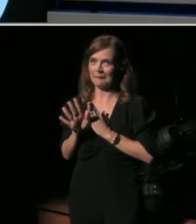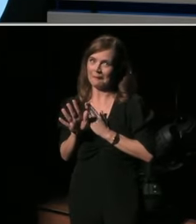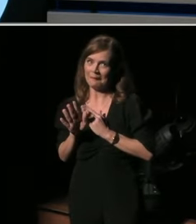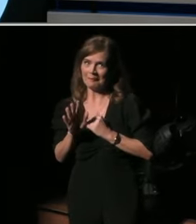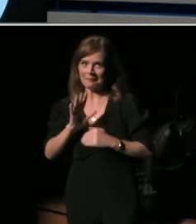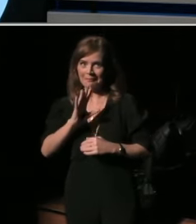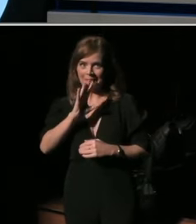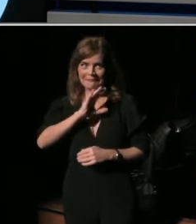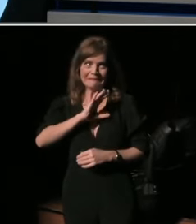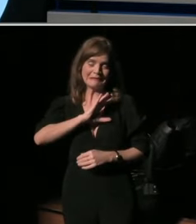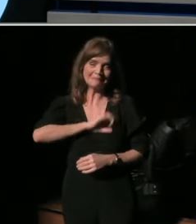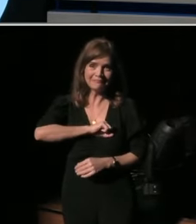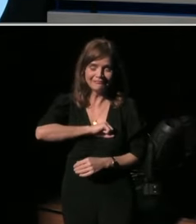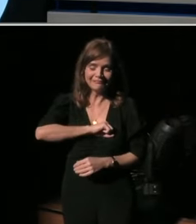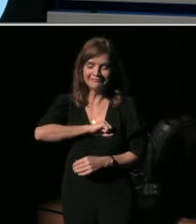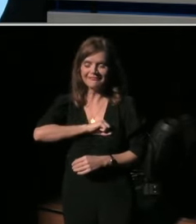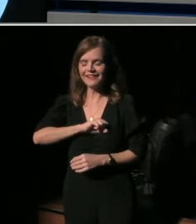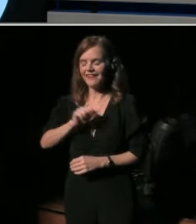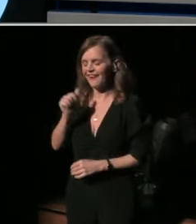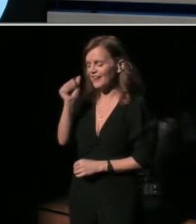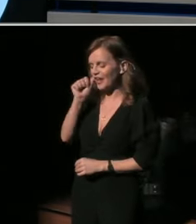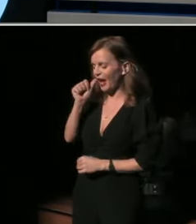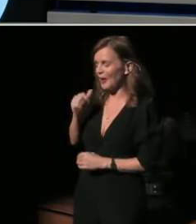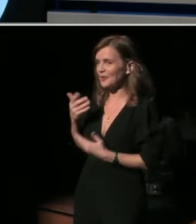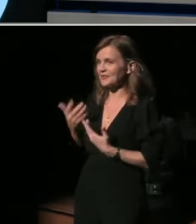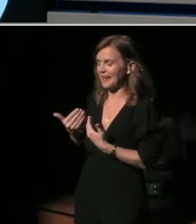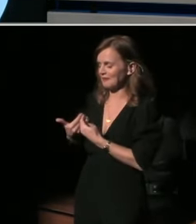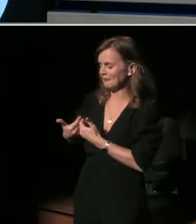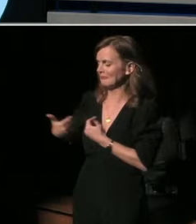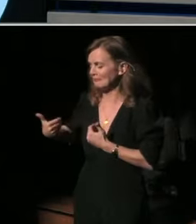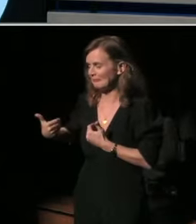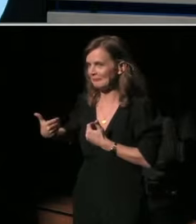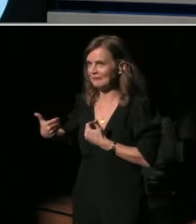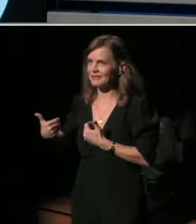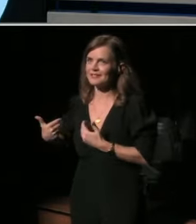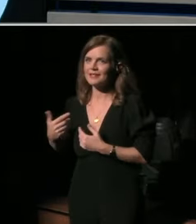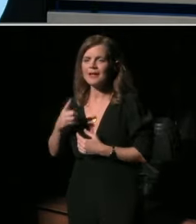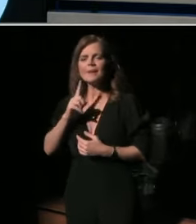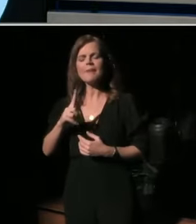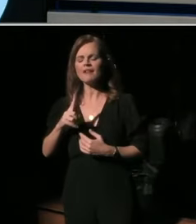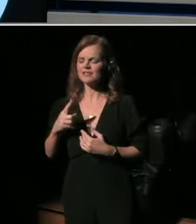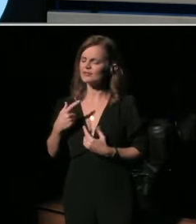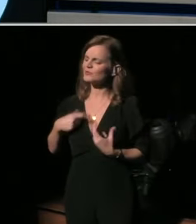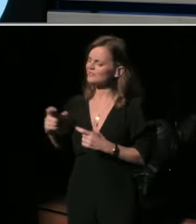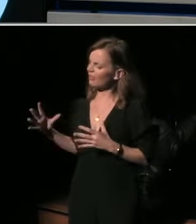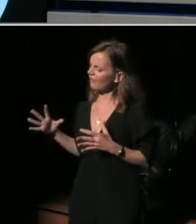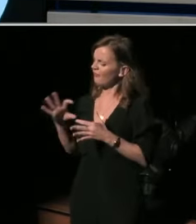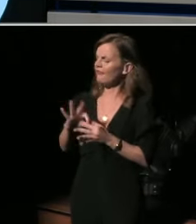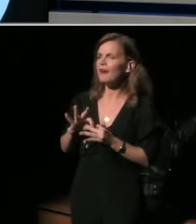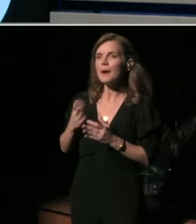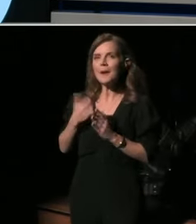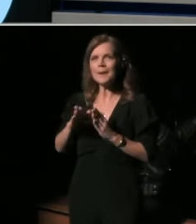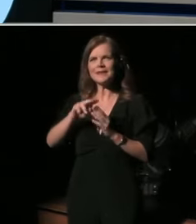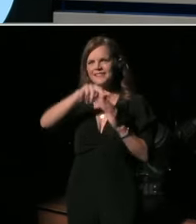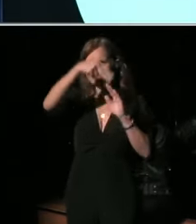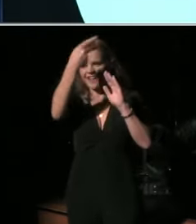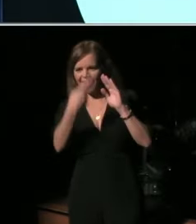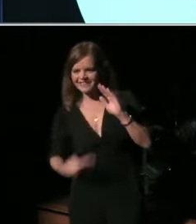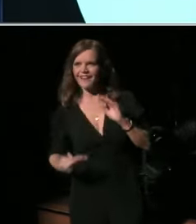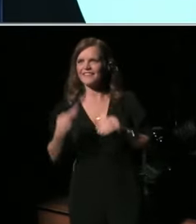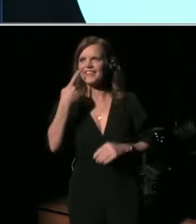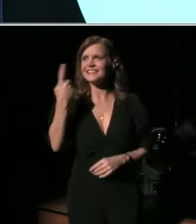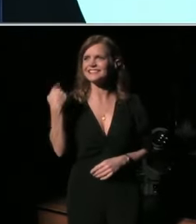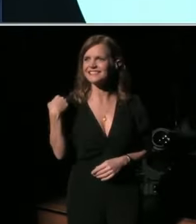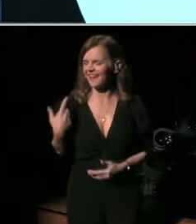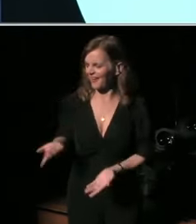Yeah, I know, guys. I know, Els. Yes, they put us far apart, but we're still gonna do things together. I mean, we went skydiving yesterday. Yeah,